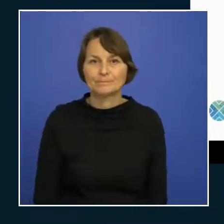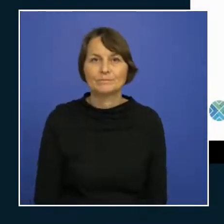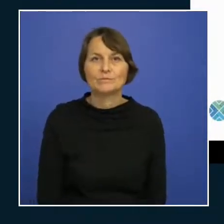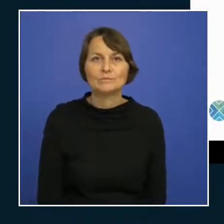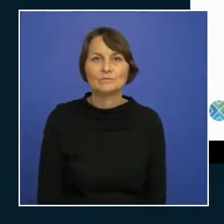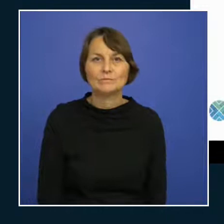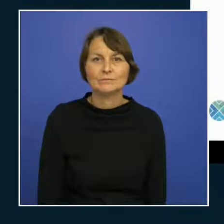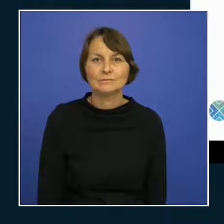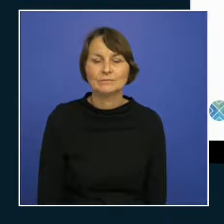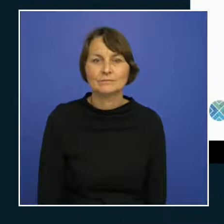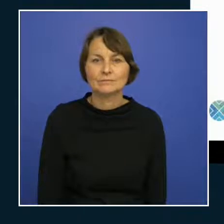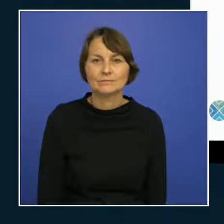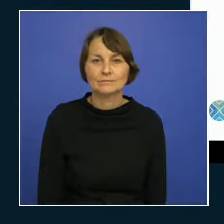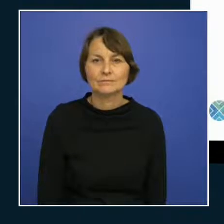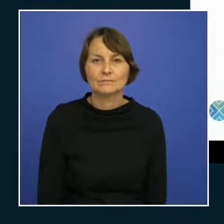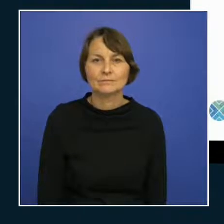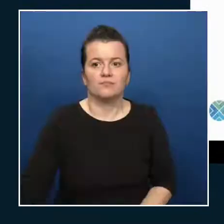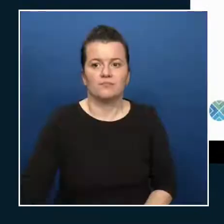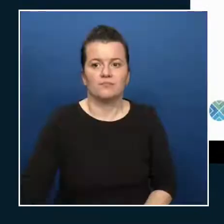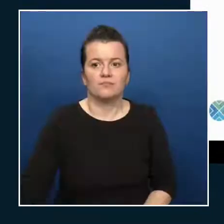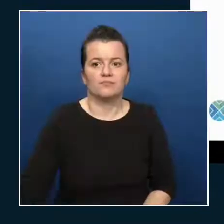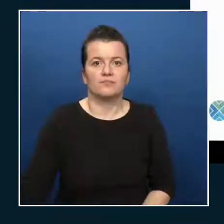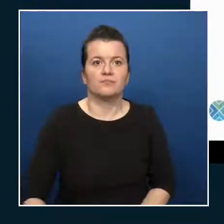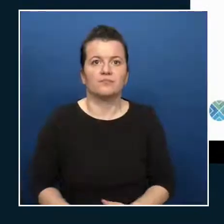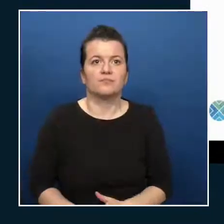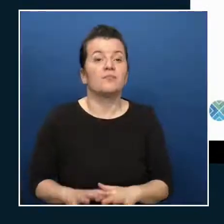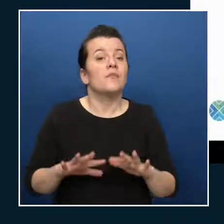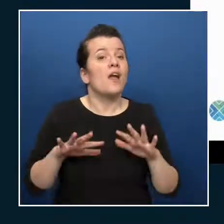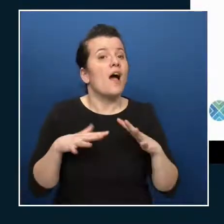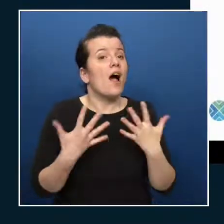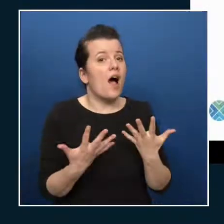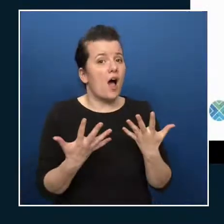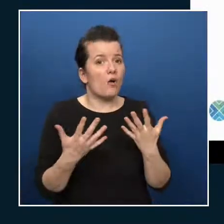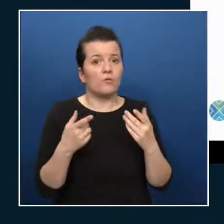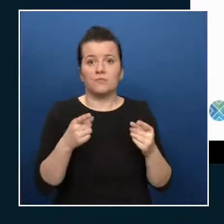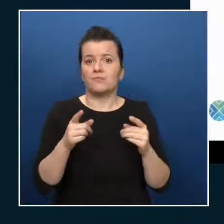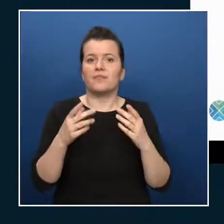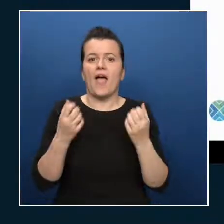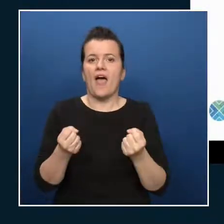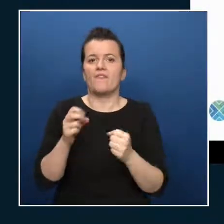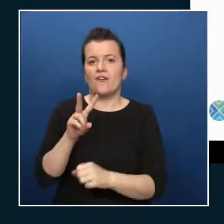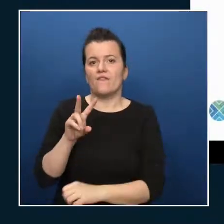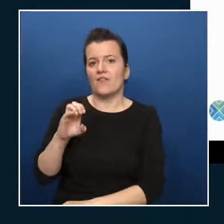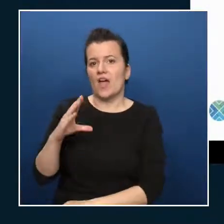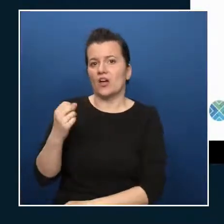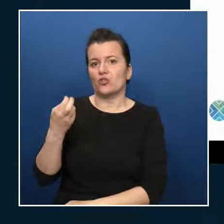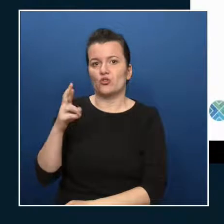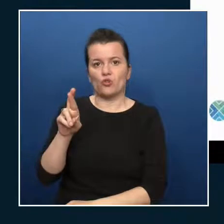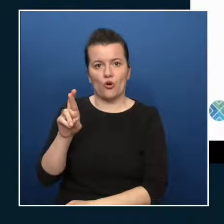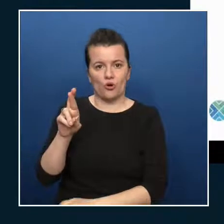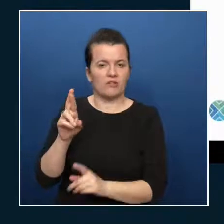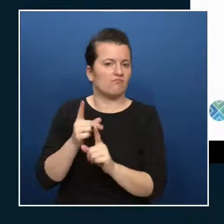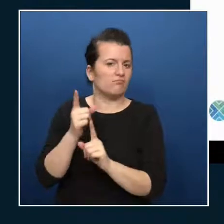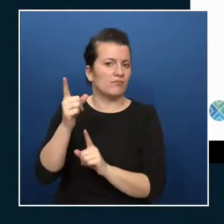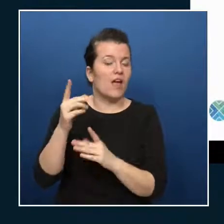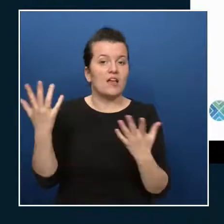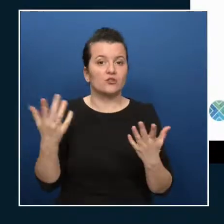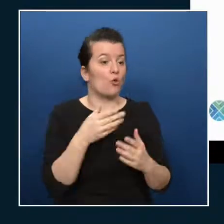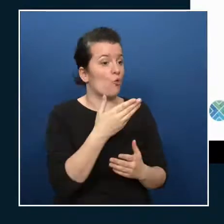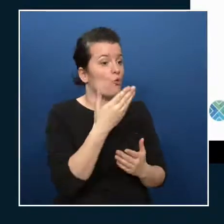insecure attack vector, like something you have versus something you know. or something you know versus something you